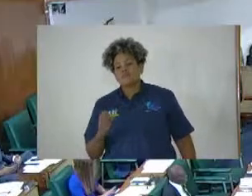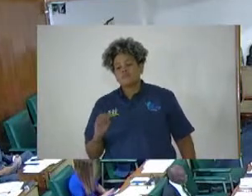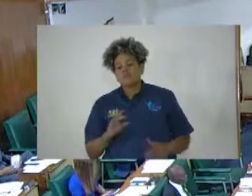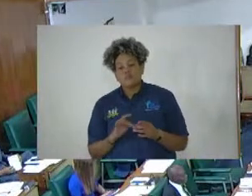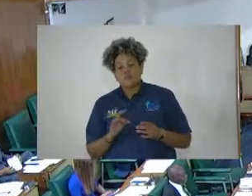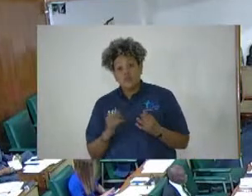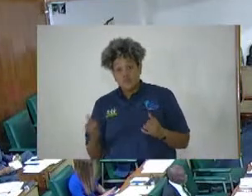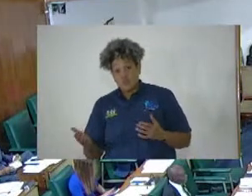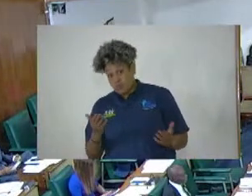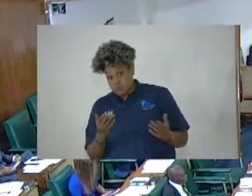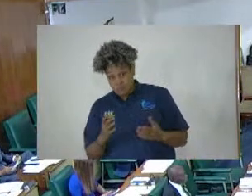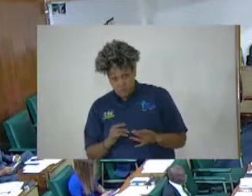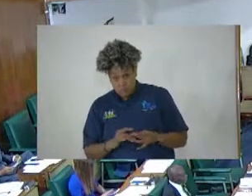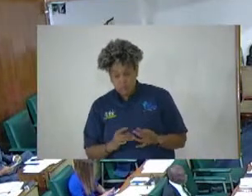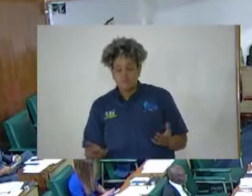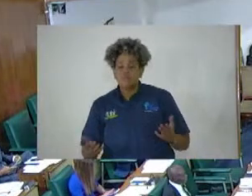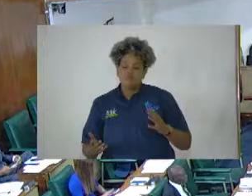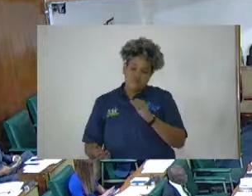motion?